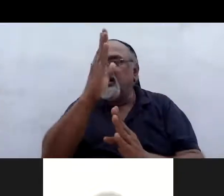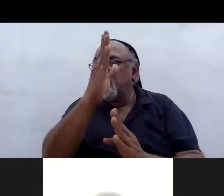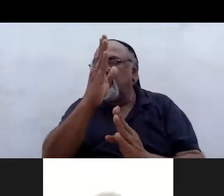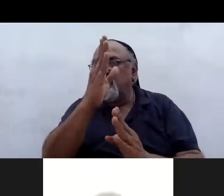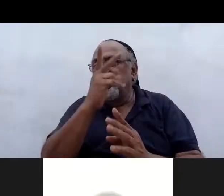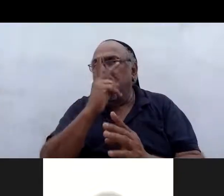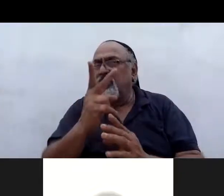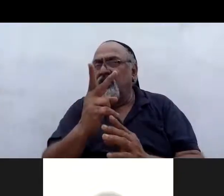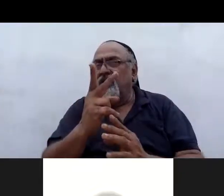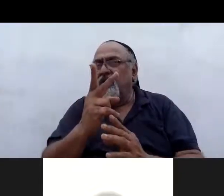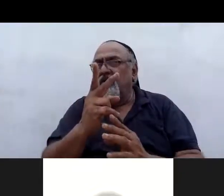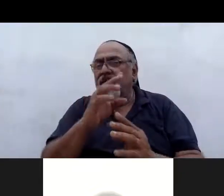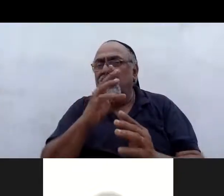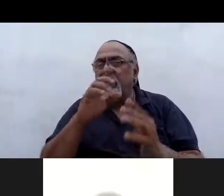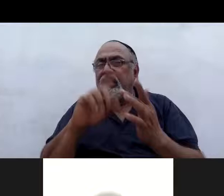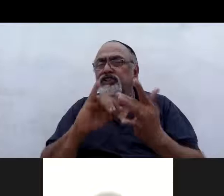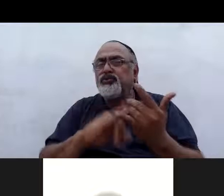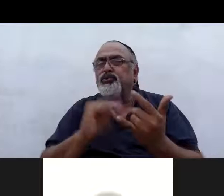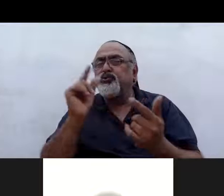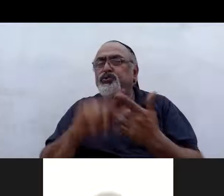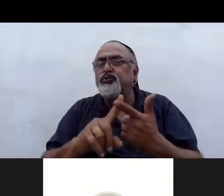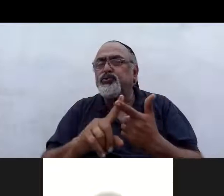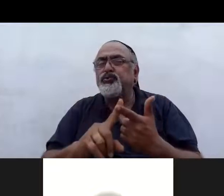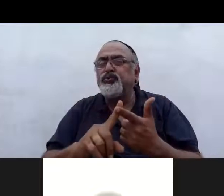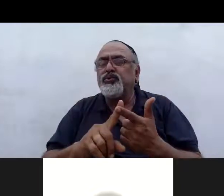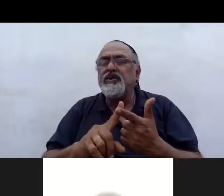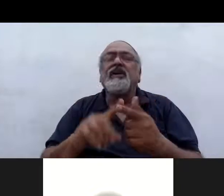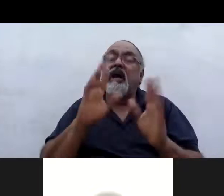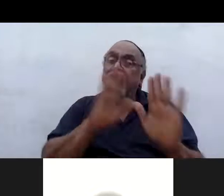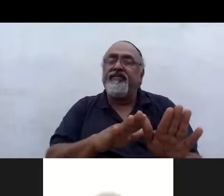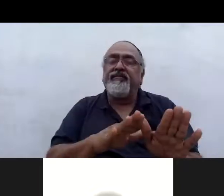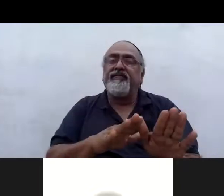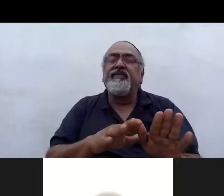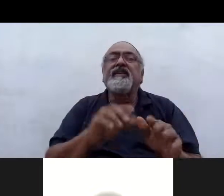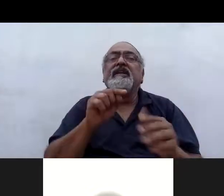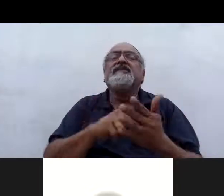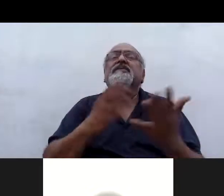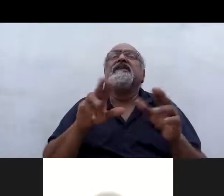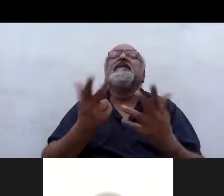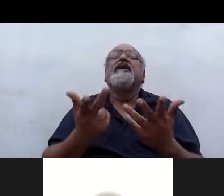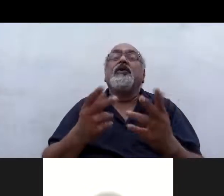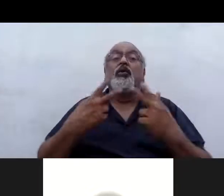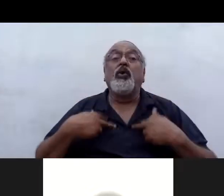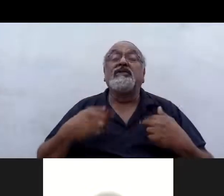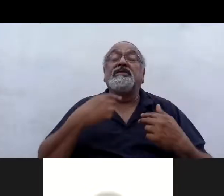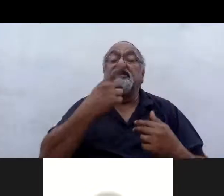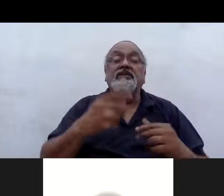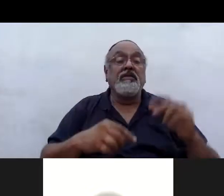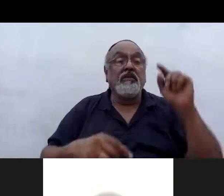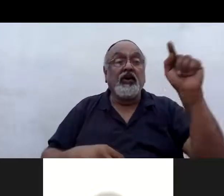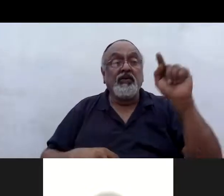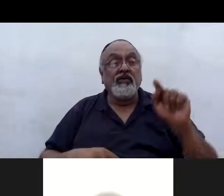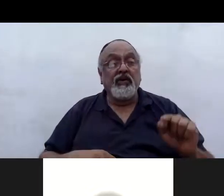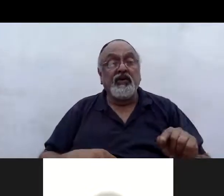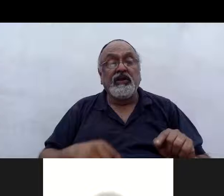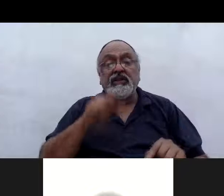we saw there are particular issues. Issues are nothing but the questions that courts take and they answer,